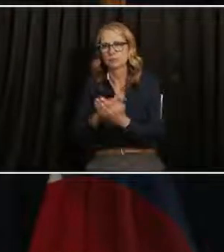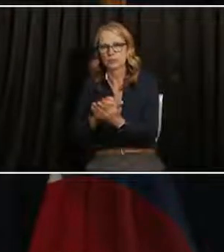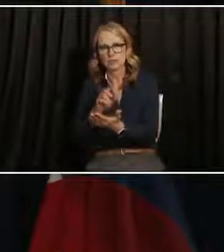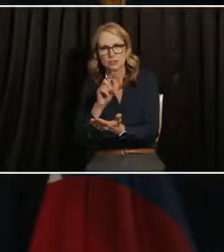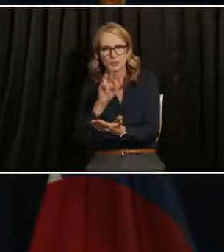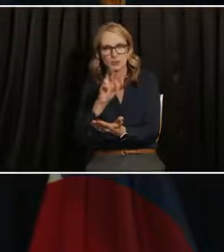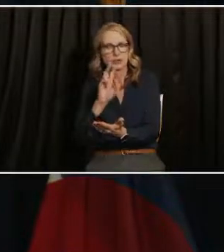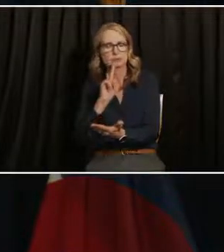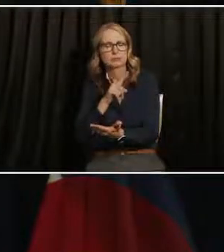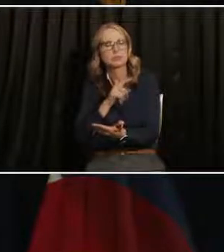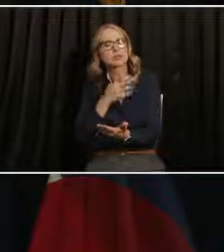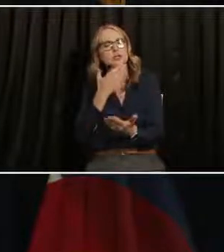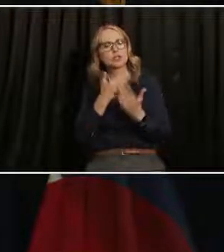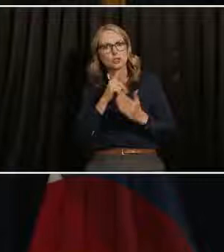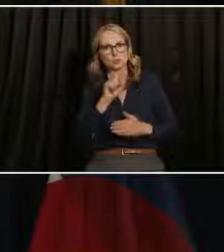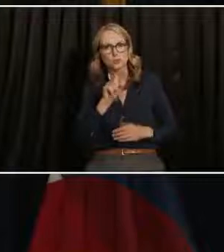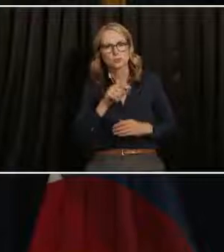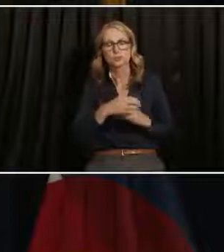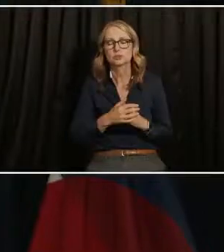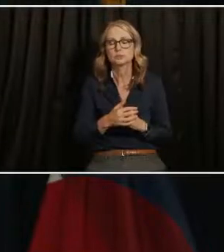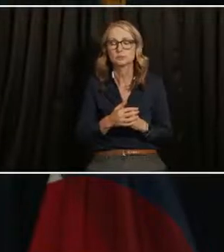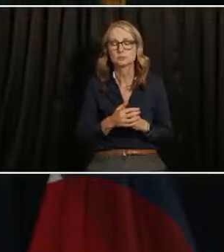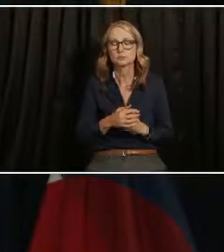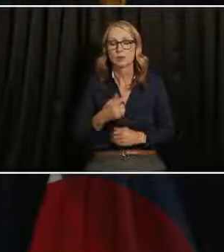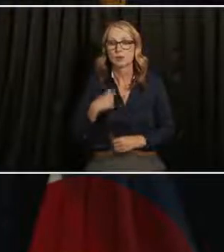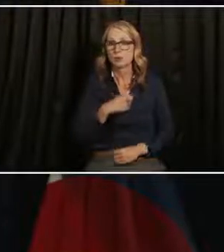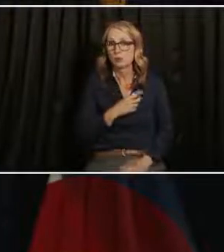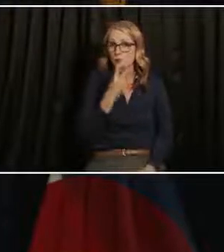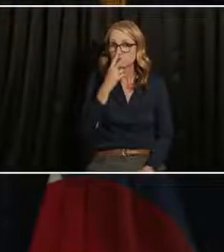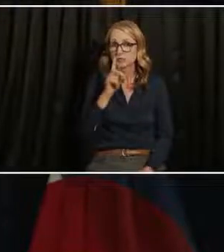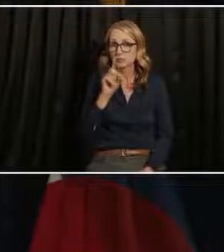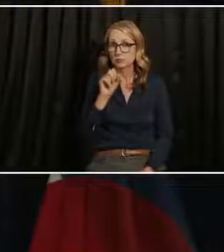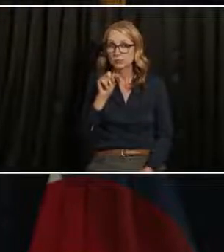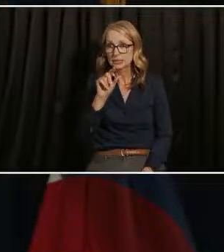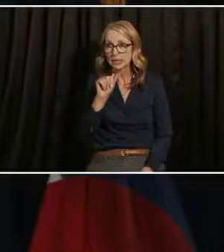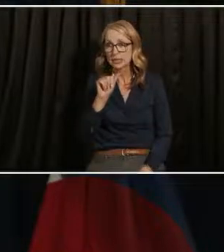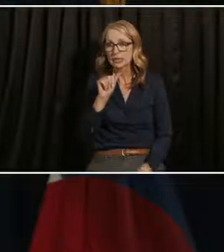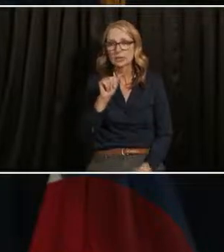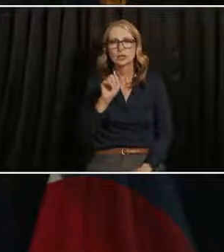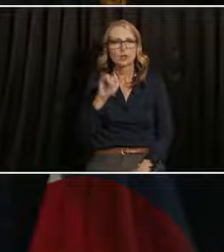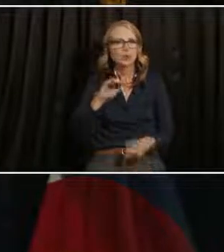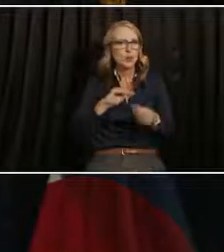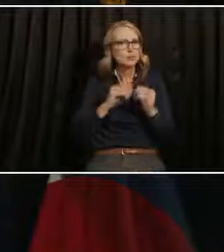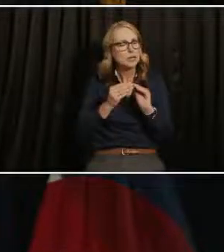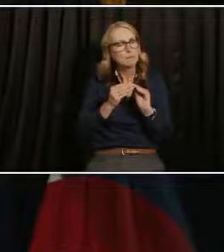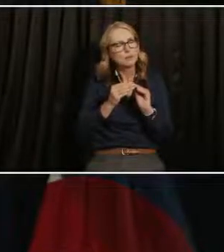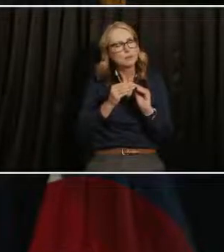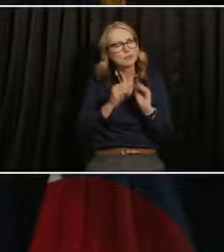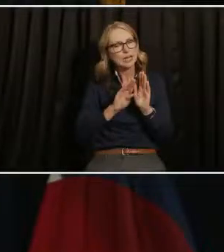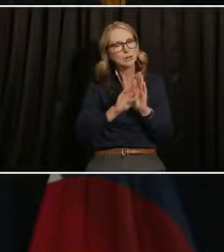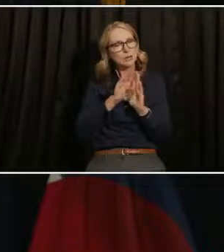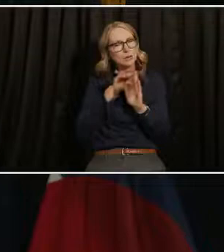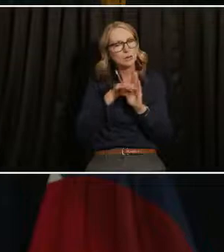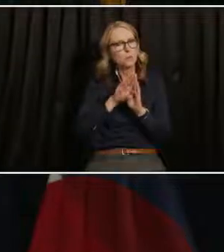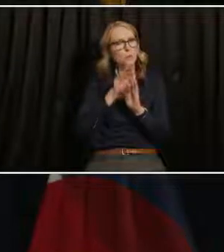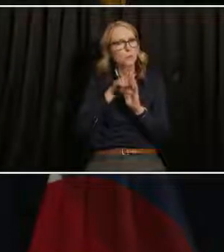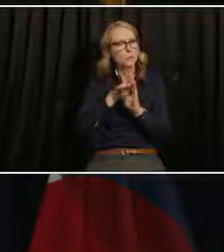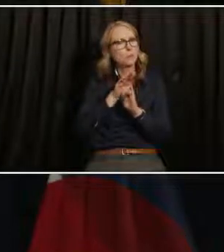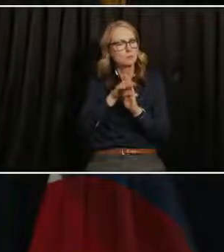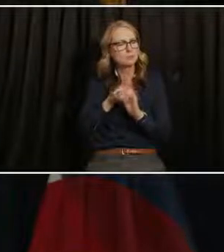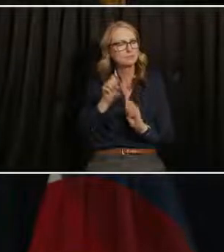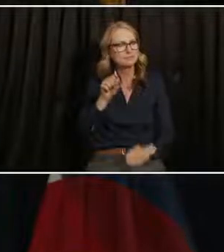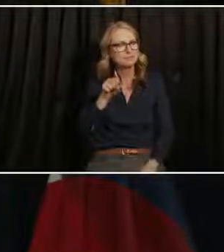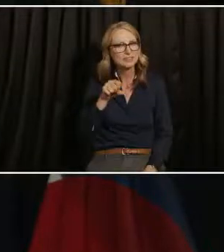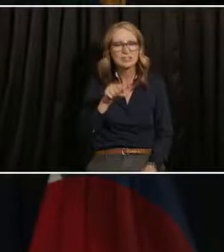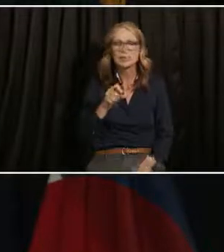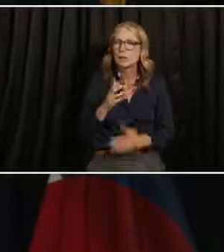question. And so what we are seeing in the data right now, as I mentioned, are numbers that are up and down. Some of that I think does have to do with the